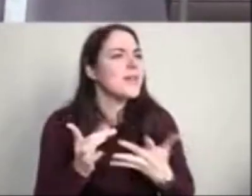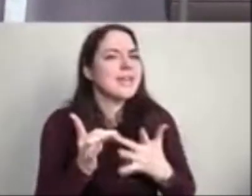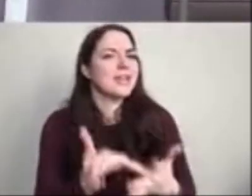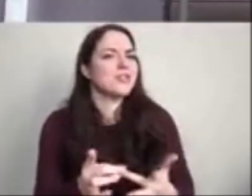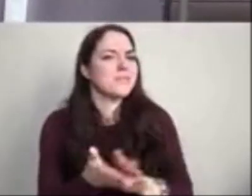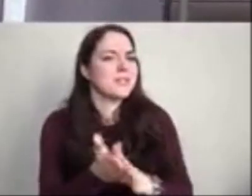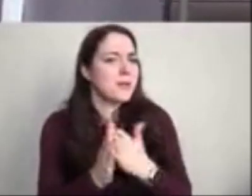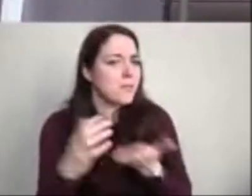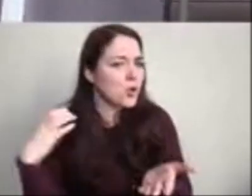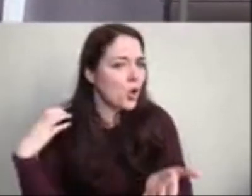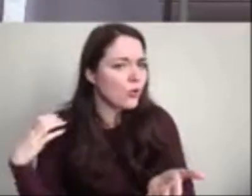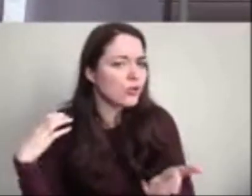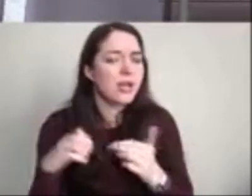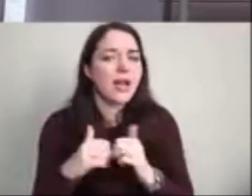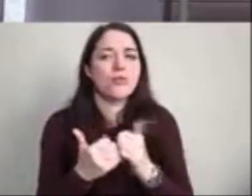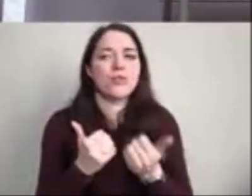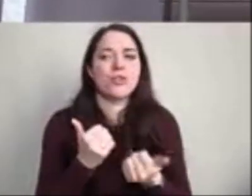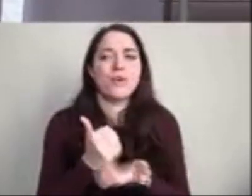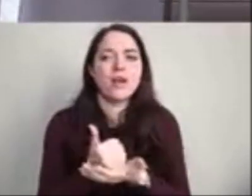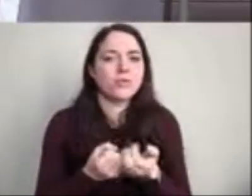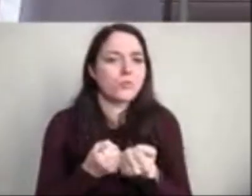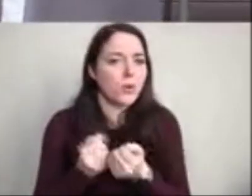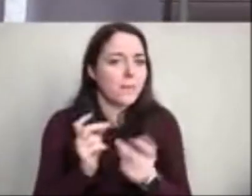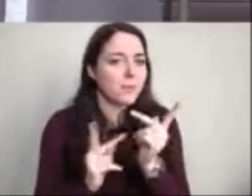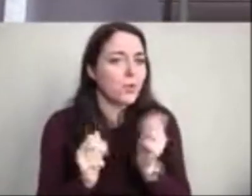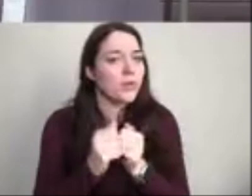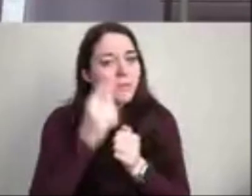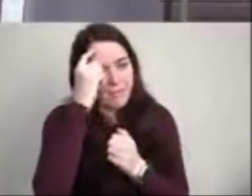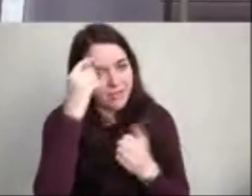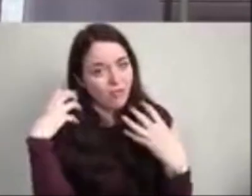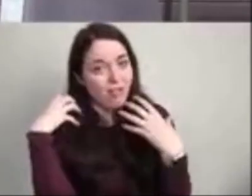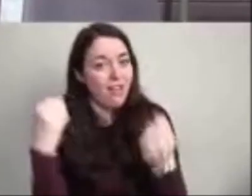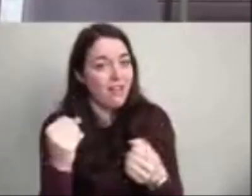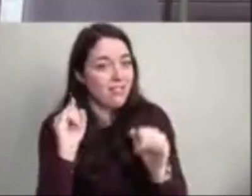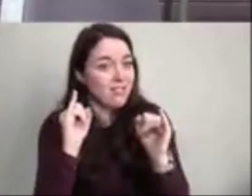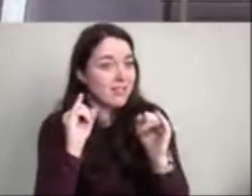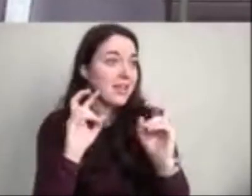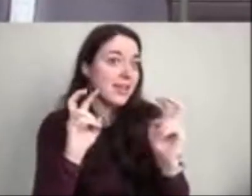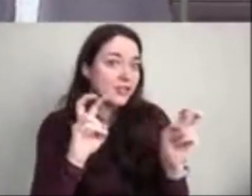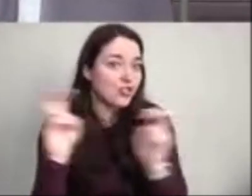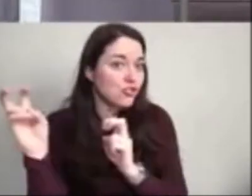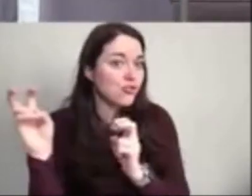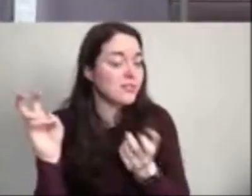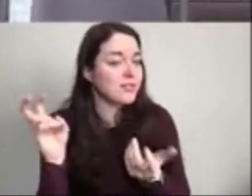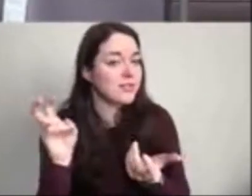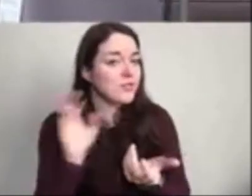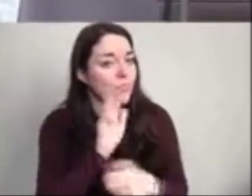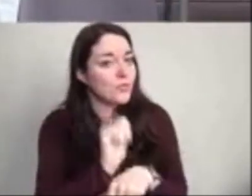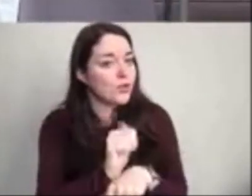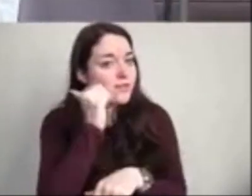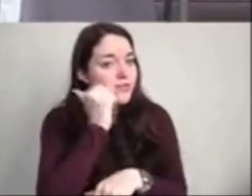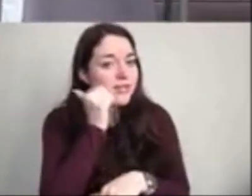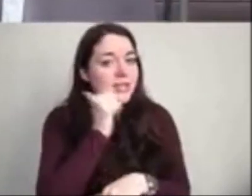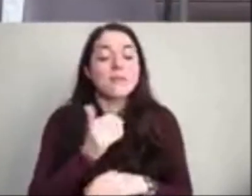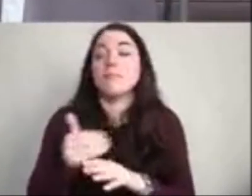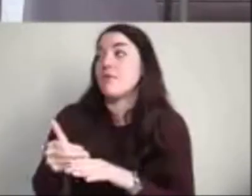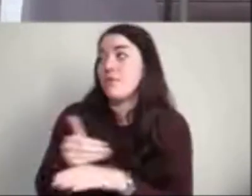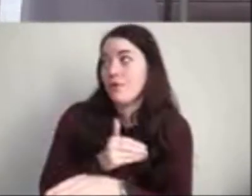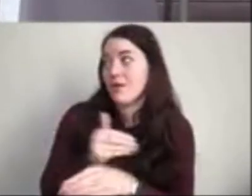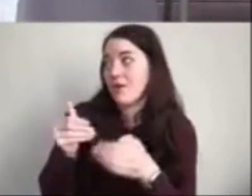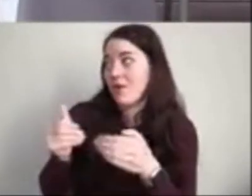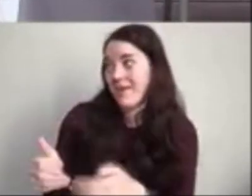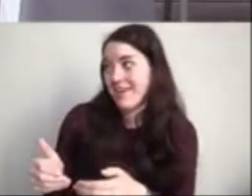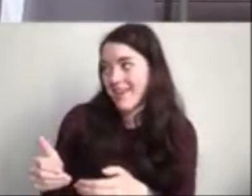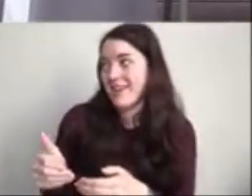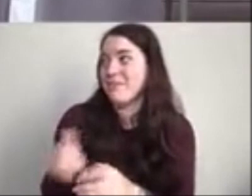how you address mental health issues through the work that you do every single day. Before I go into that, I'm going to give you the second part of